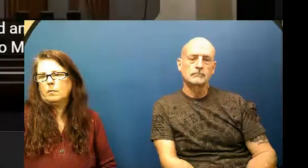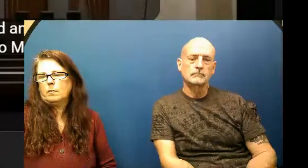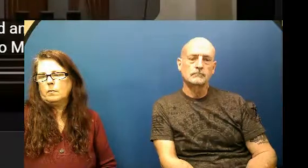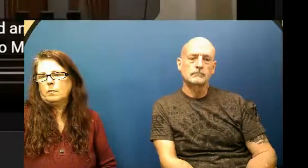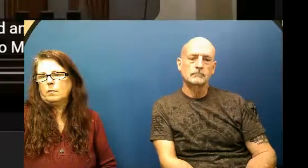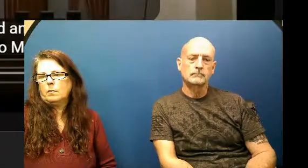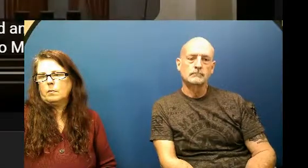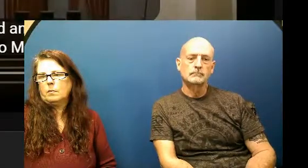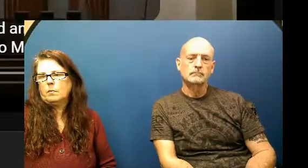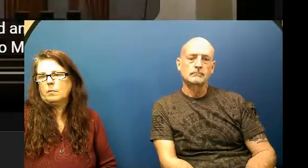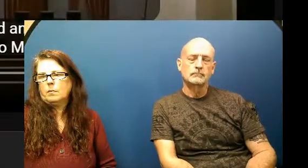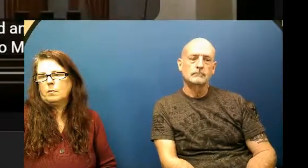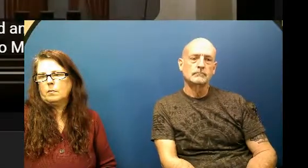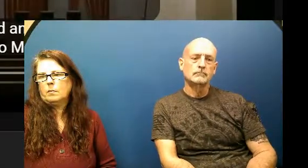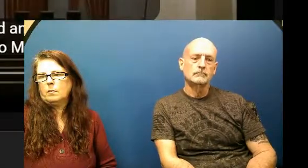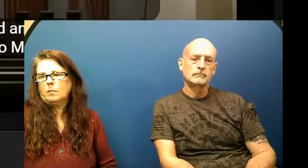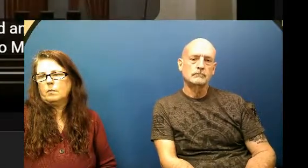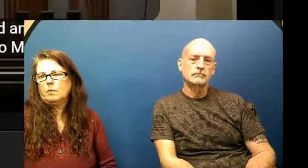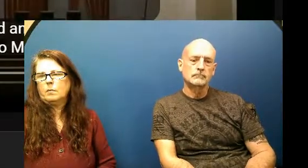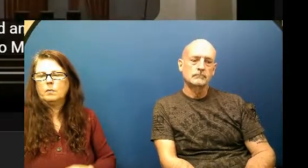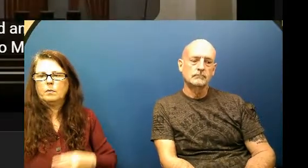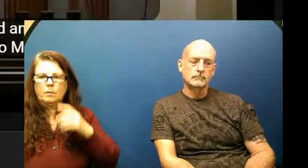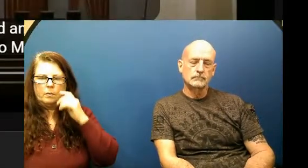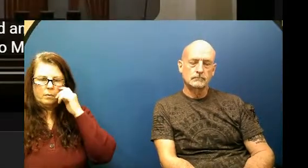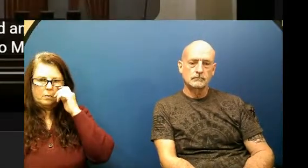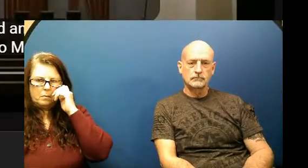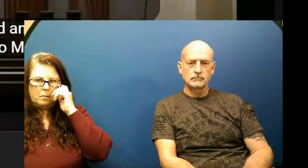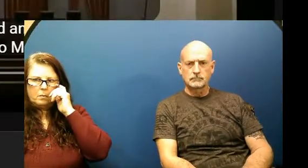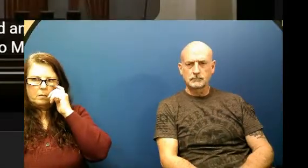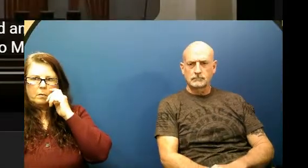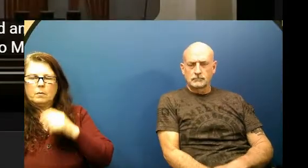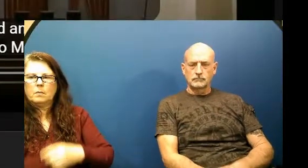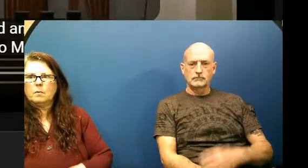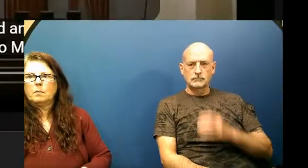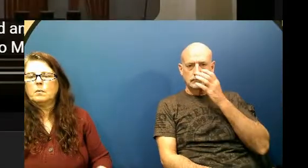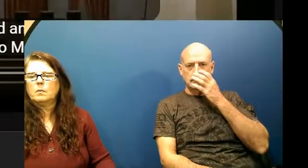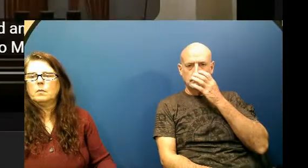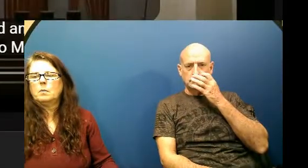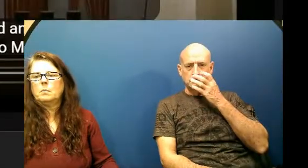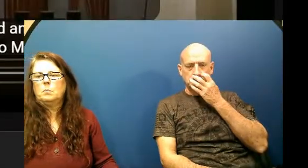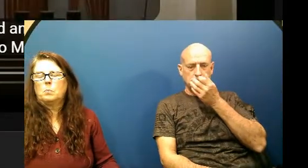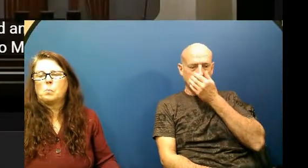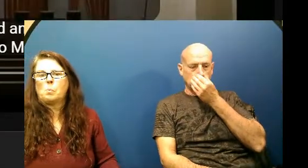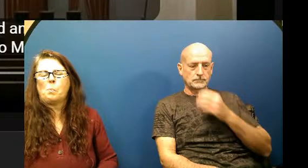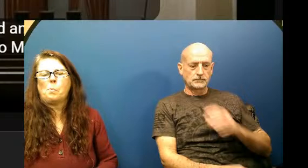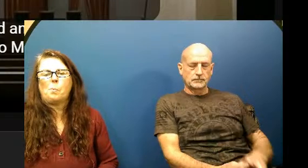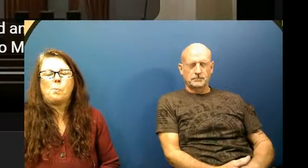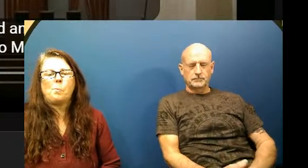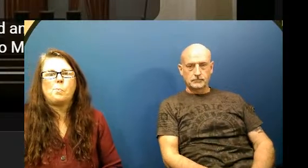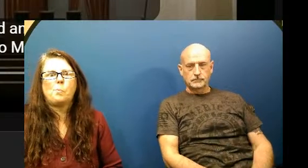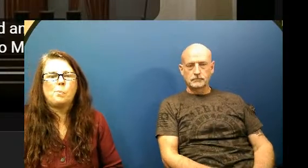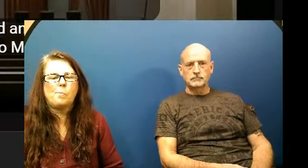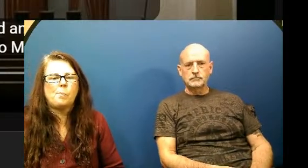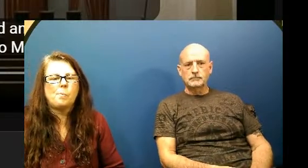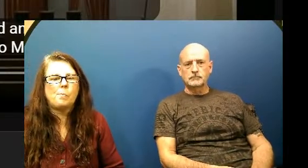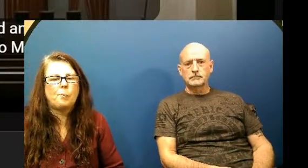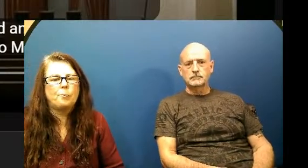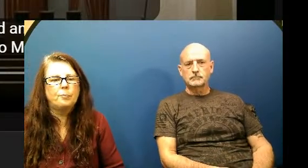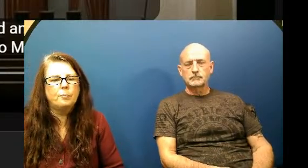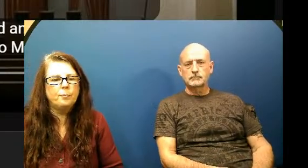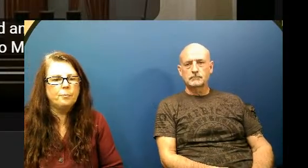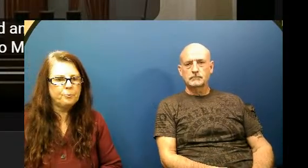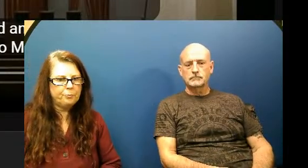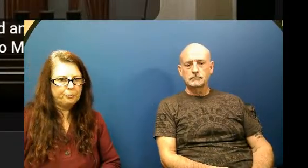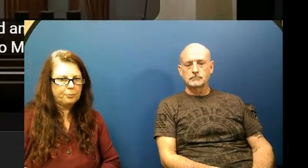frame. I'm sorry for these fact questions. Sure. I just want to understand what's before us. Would it be feasible in any time